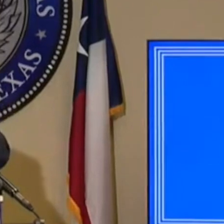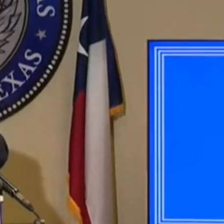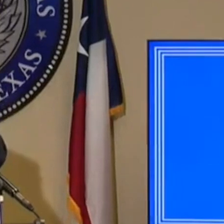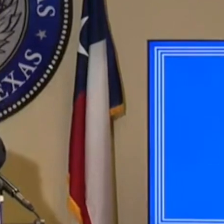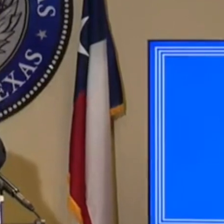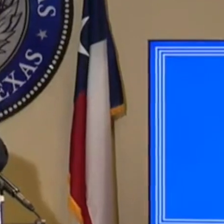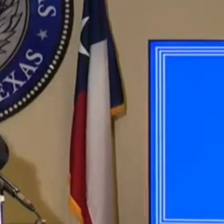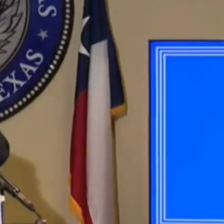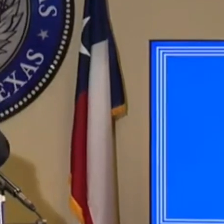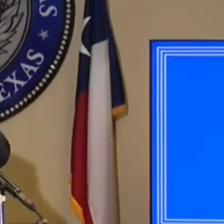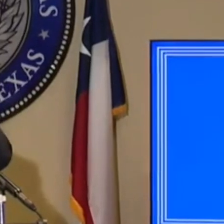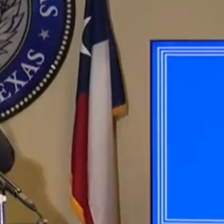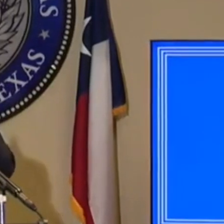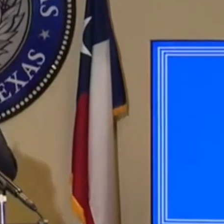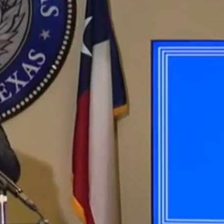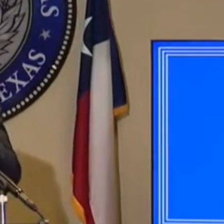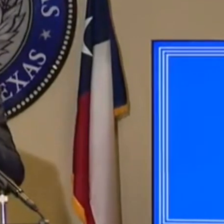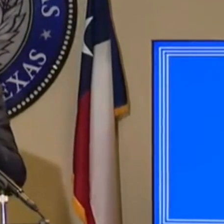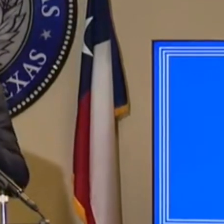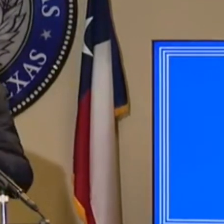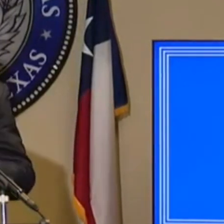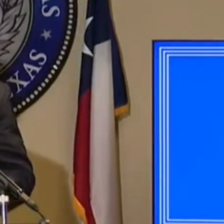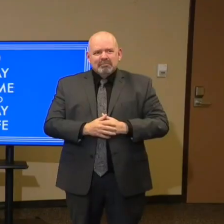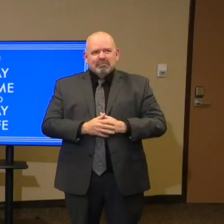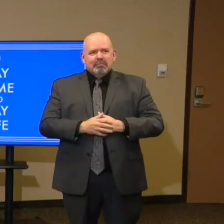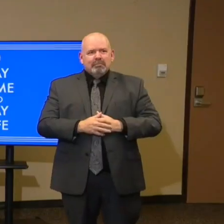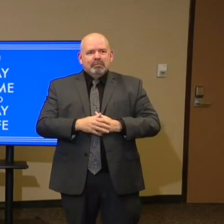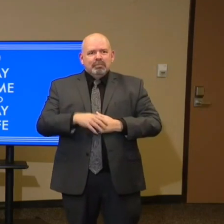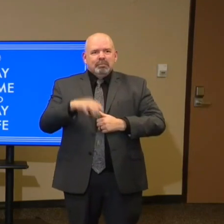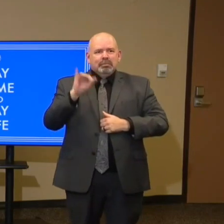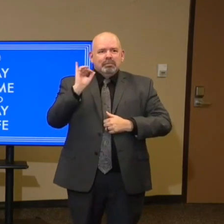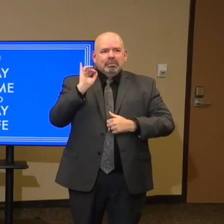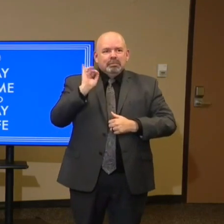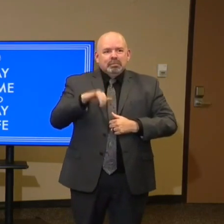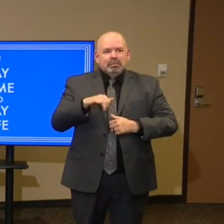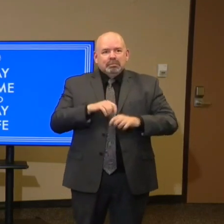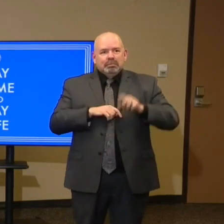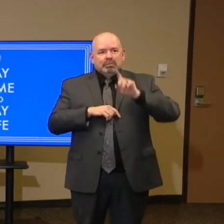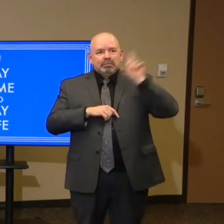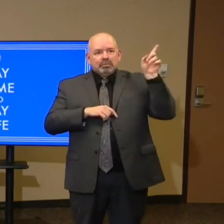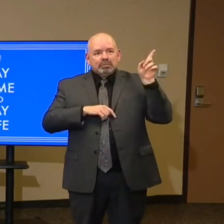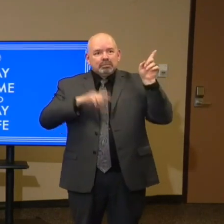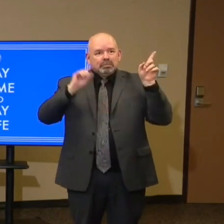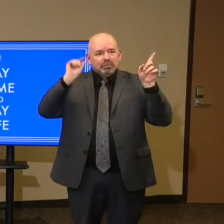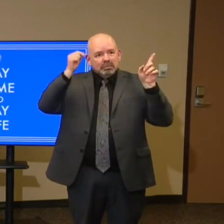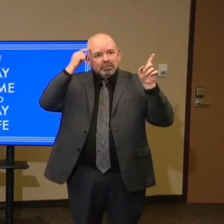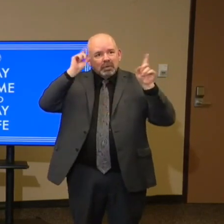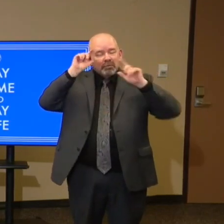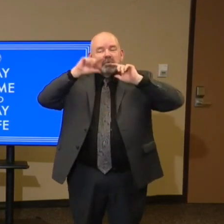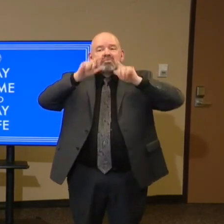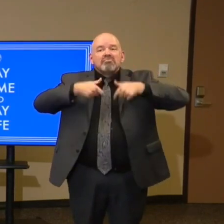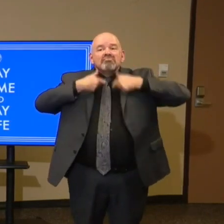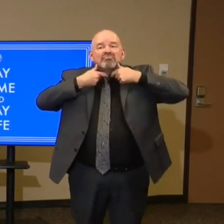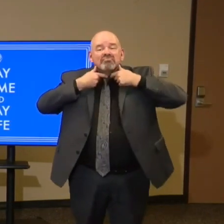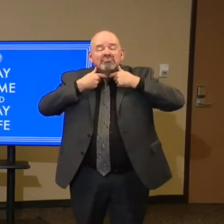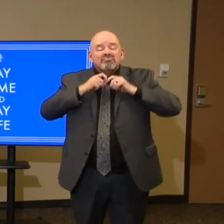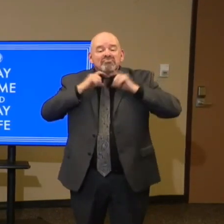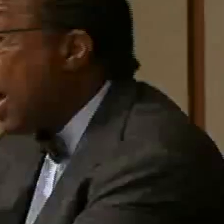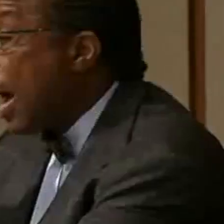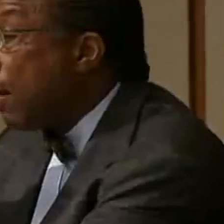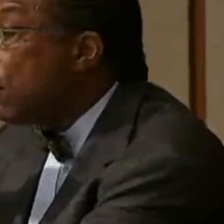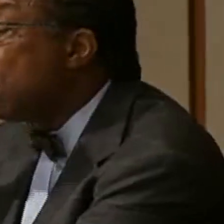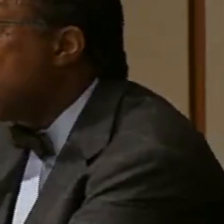If you only know Dallas County Judge Clay Jenkins from his news conferences or social media, you don't have the full picture.